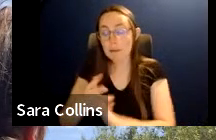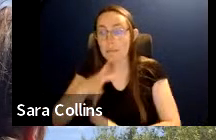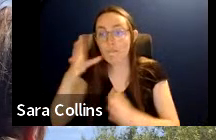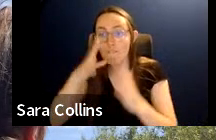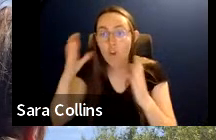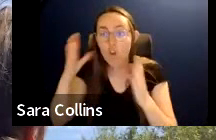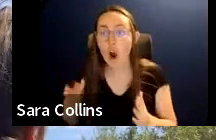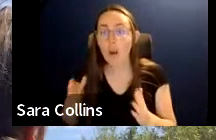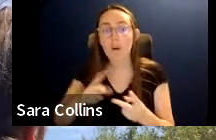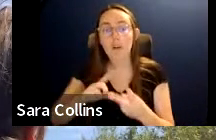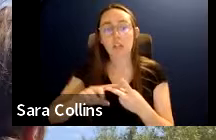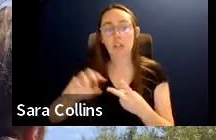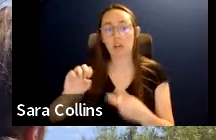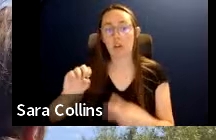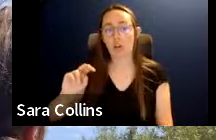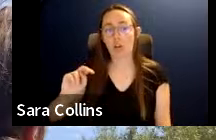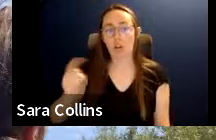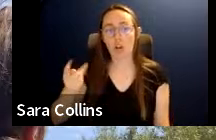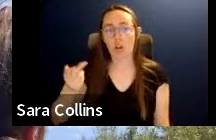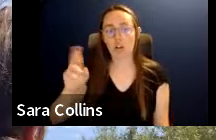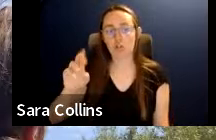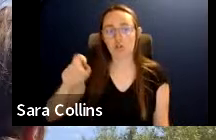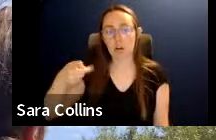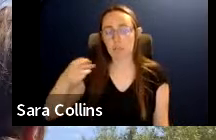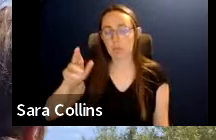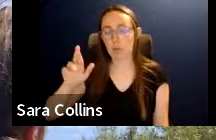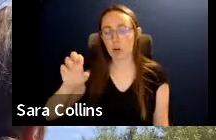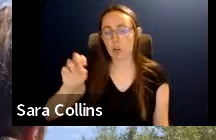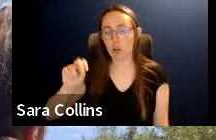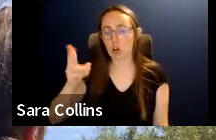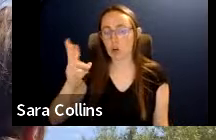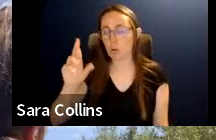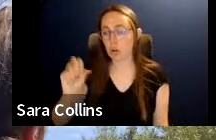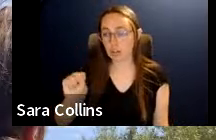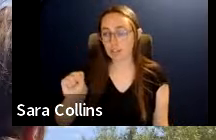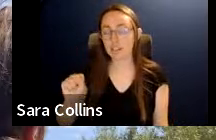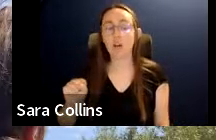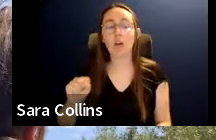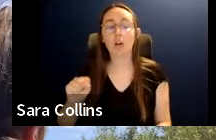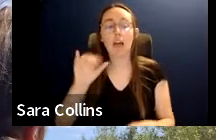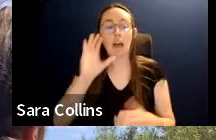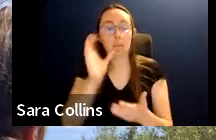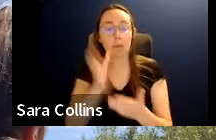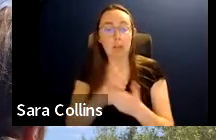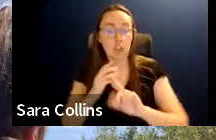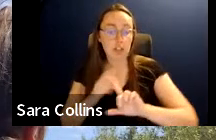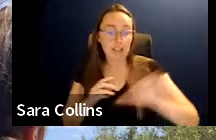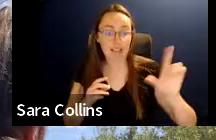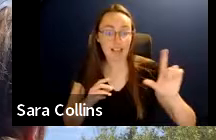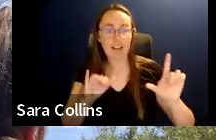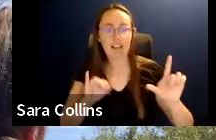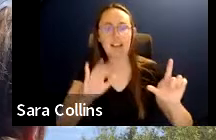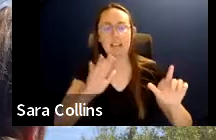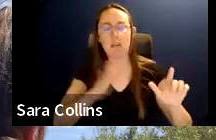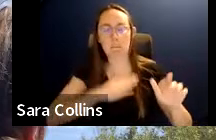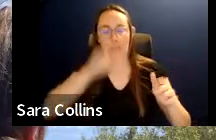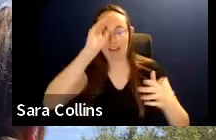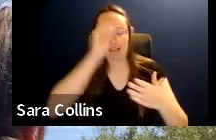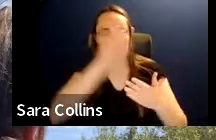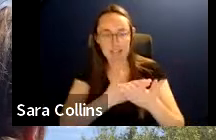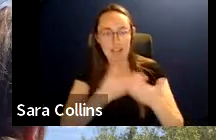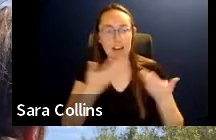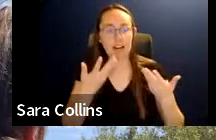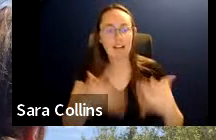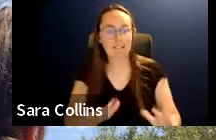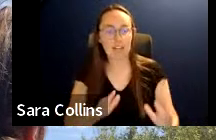entrepreneurs are focused on this slide. So the image on the left is, again, my son having potted